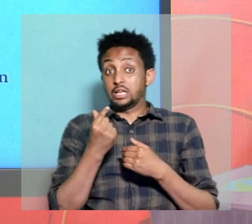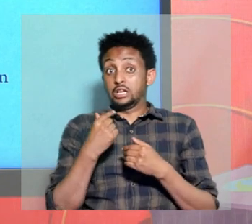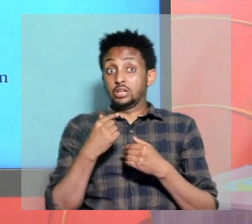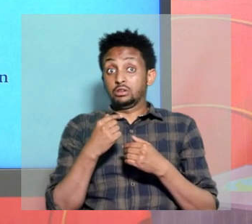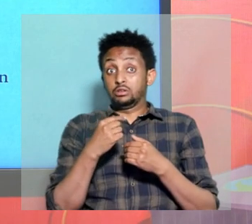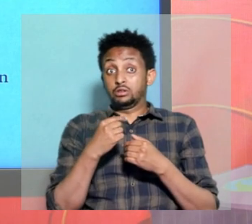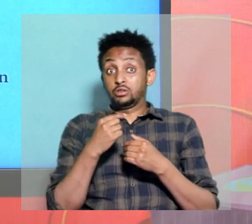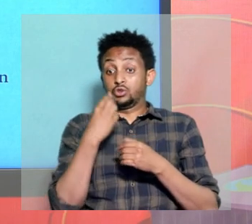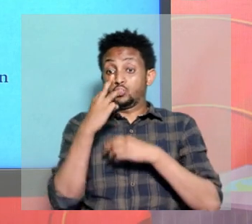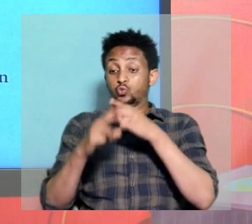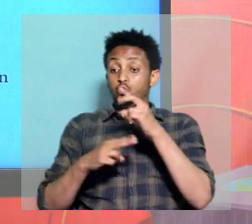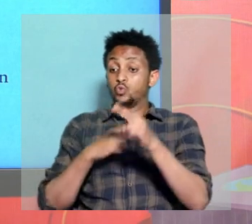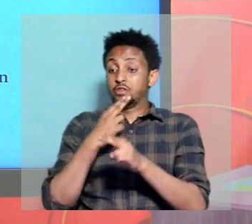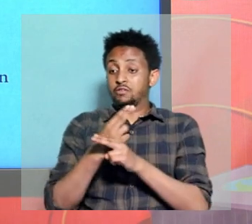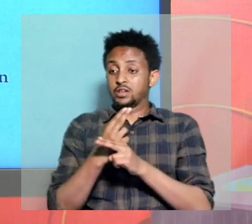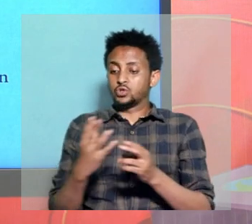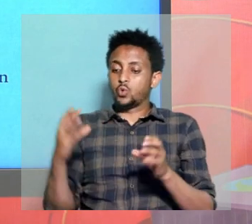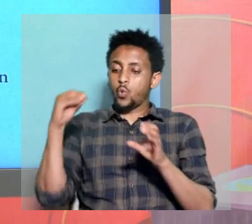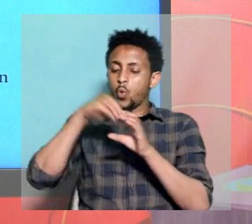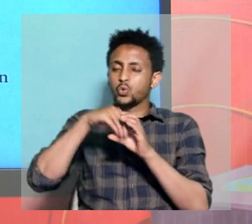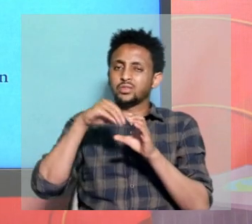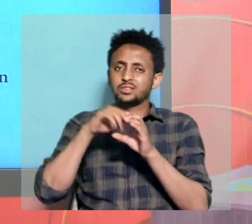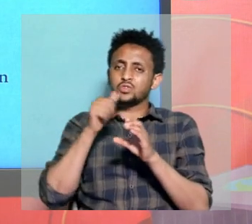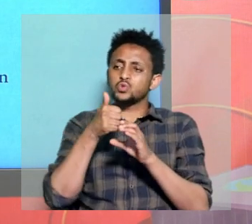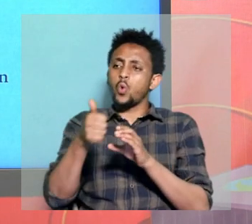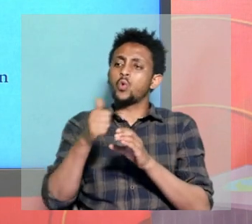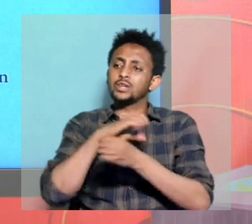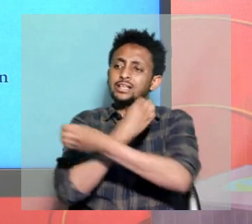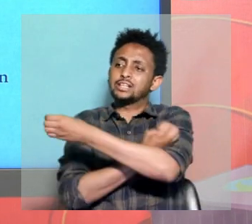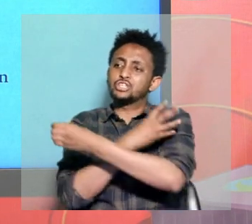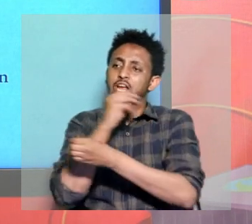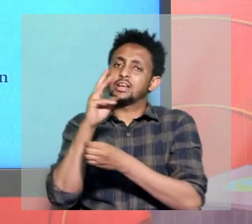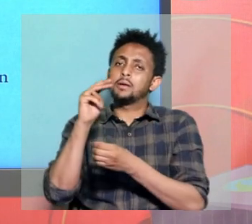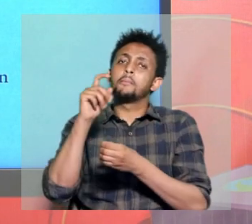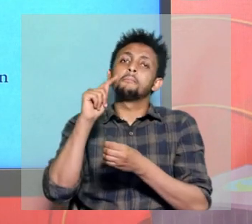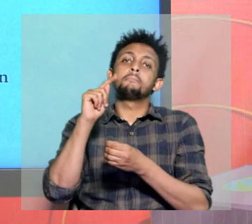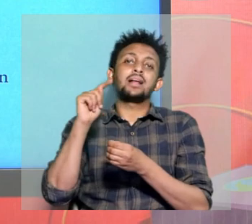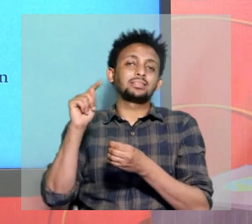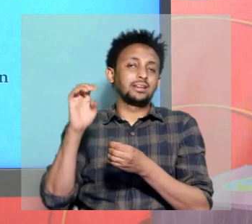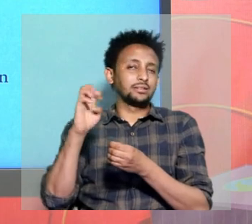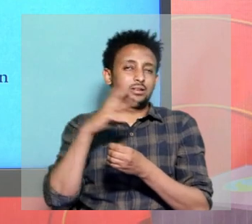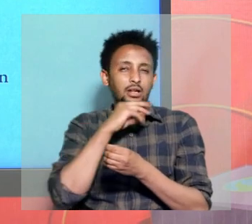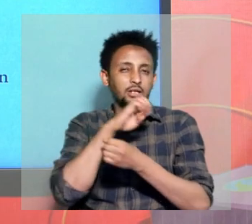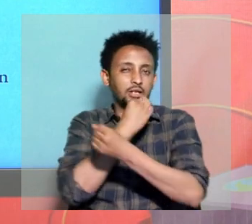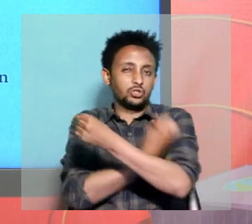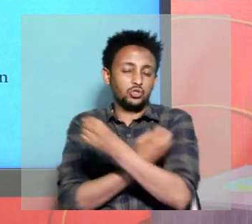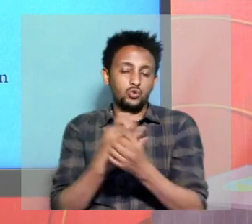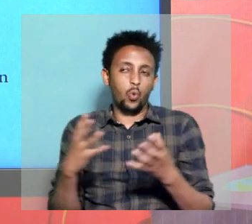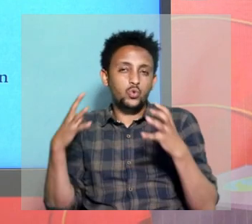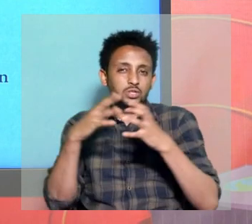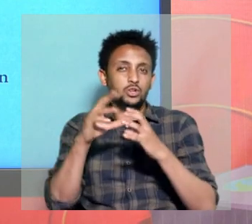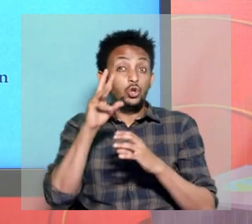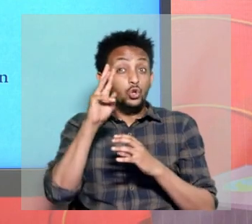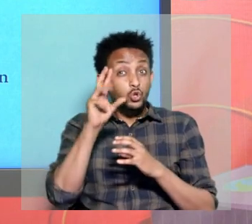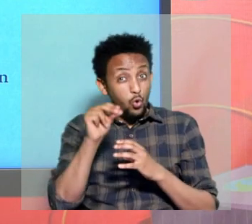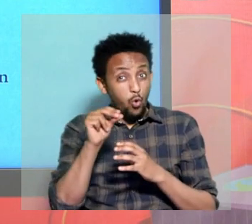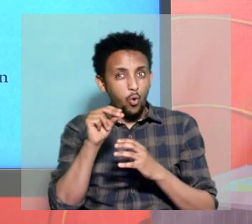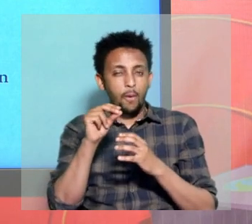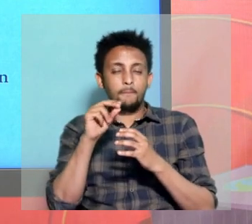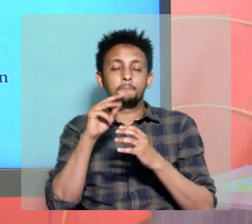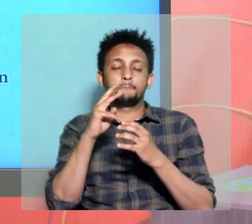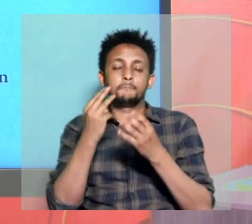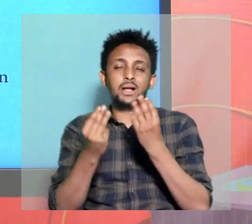that the universe contains its own energy and matter. So the matter and the energy is conserved. No matter and